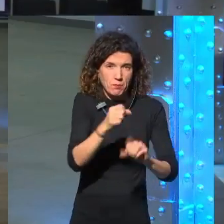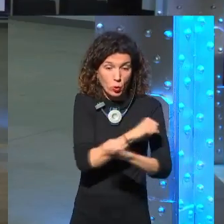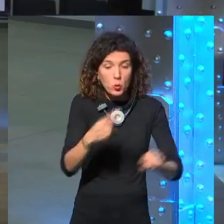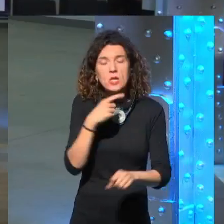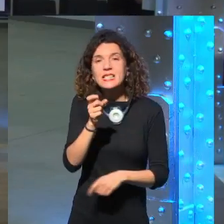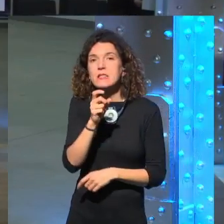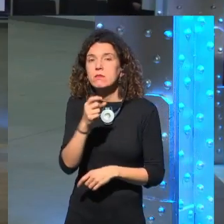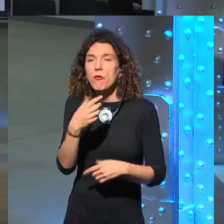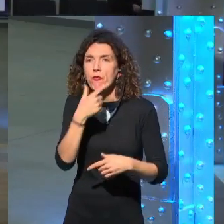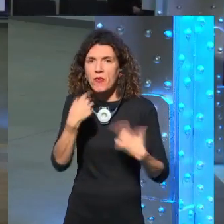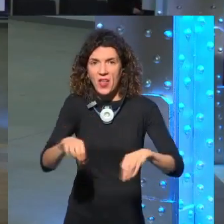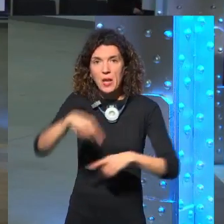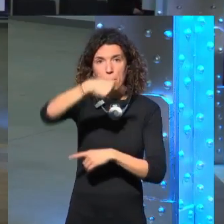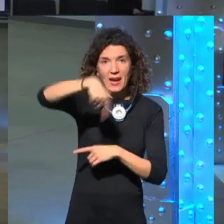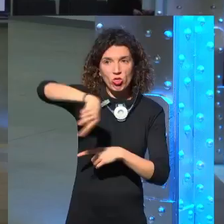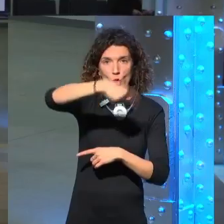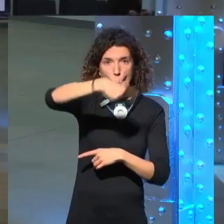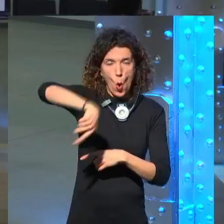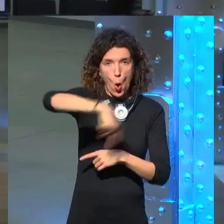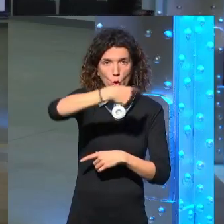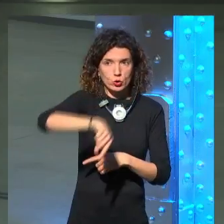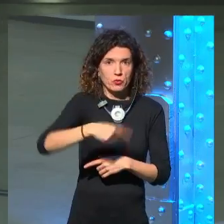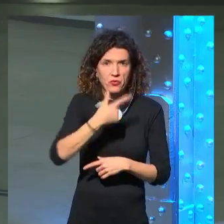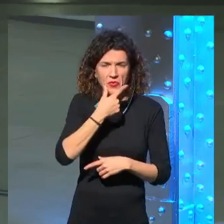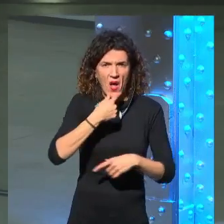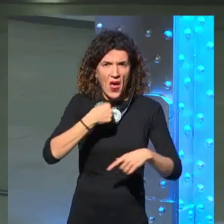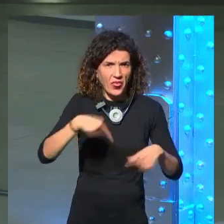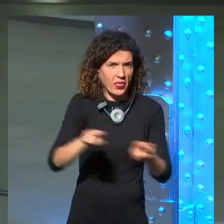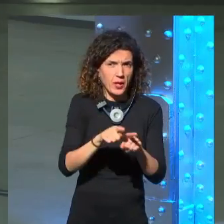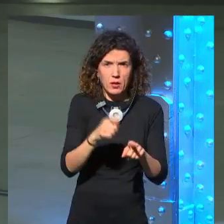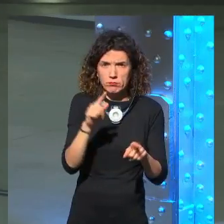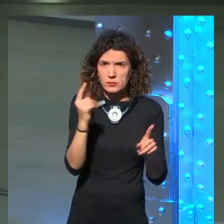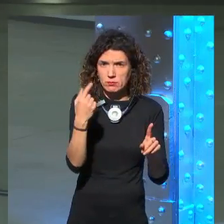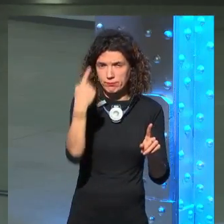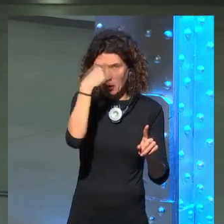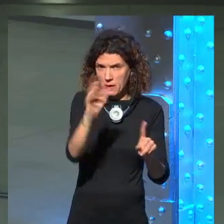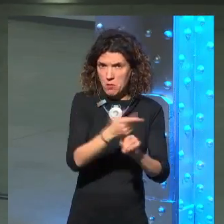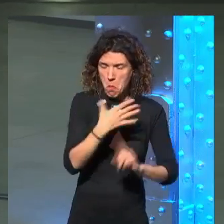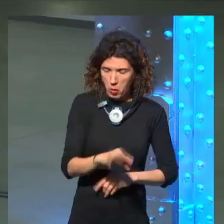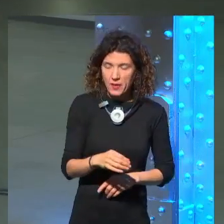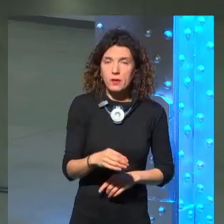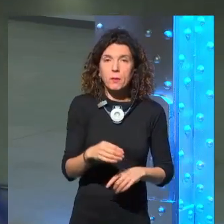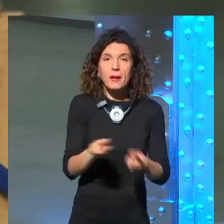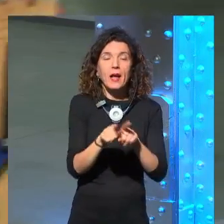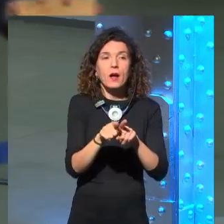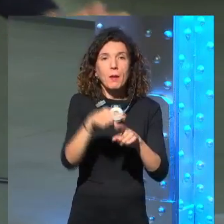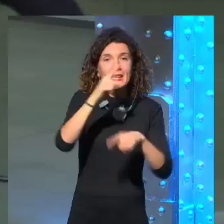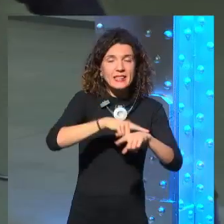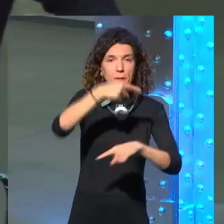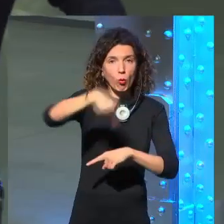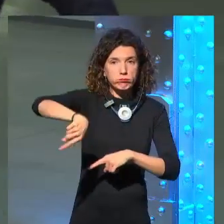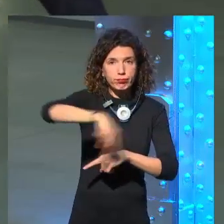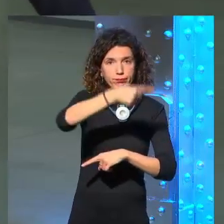pendulum. Pendulums are so simple and predictable, we use them to keep track of time. It's one of the things Galileo